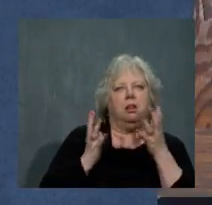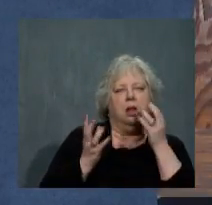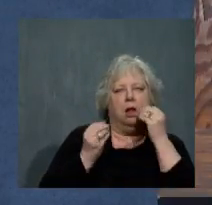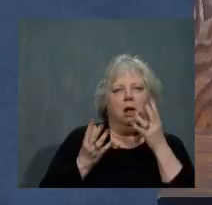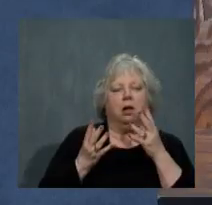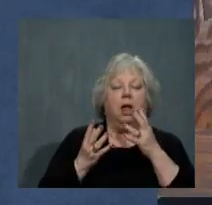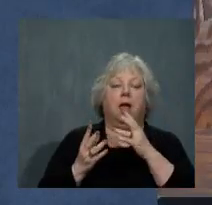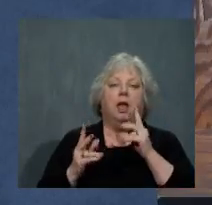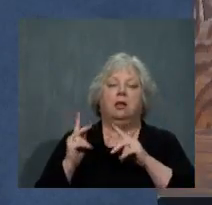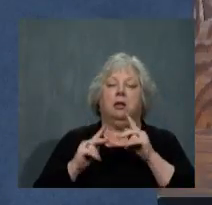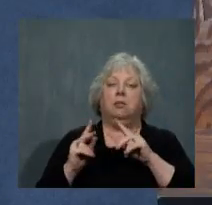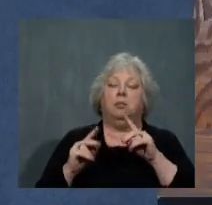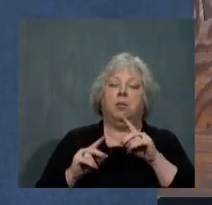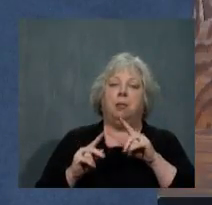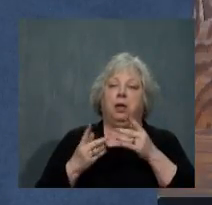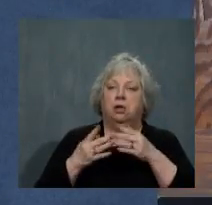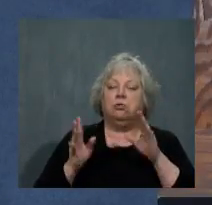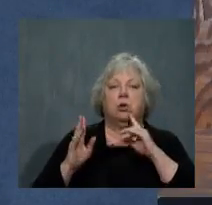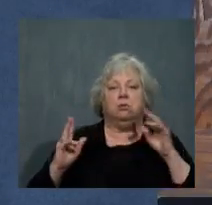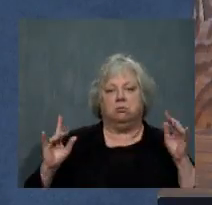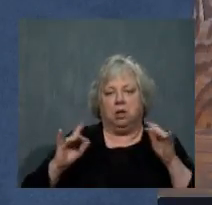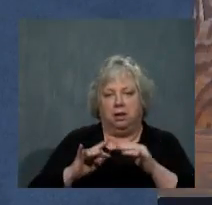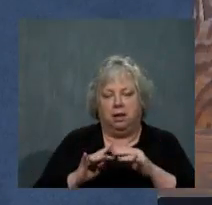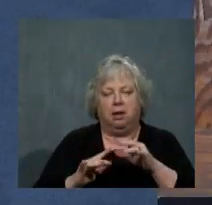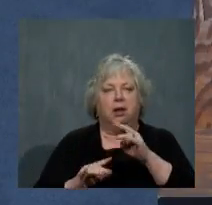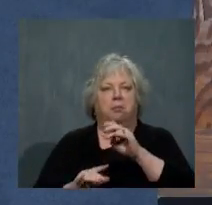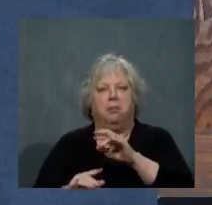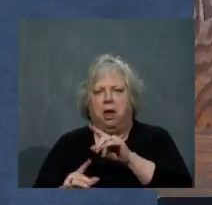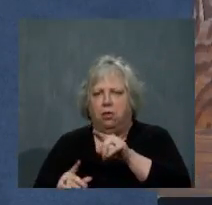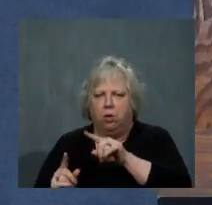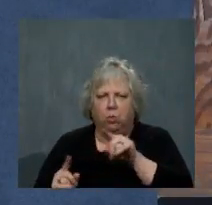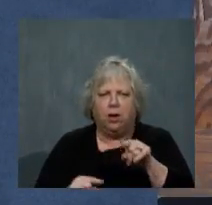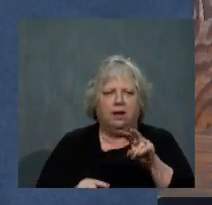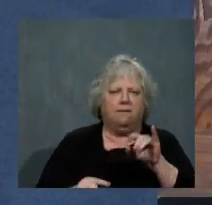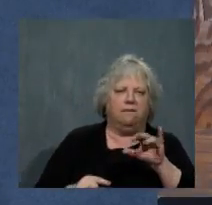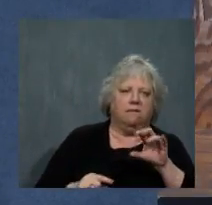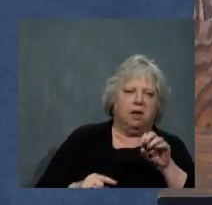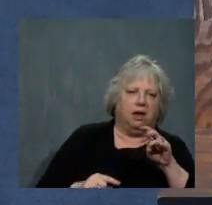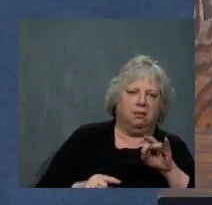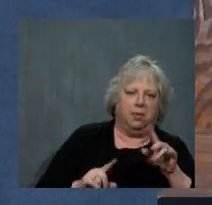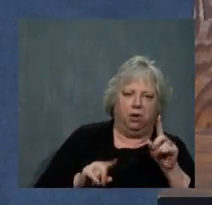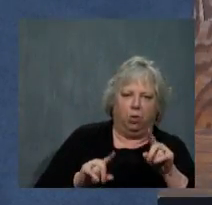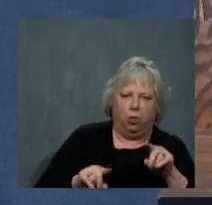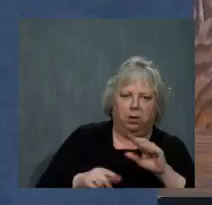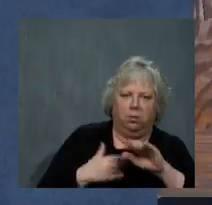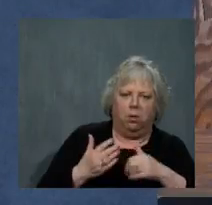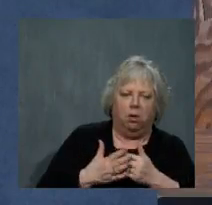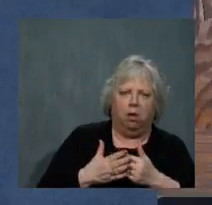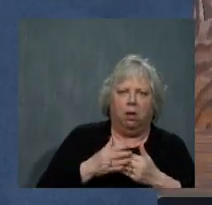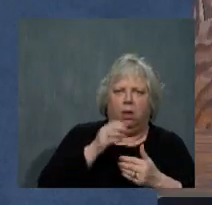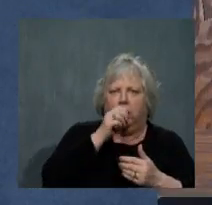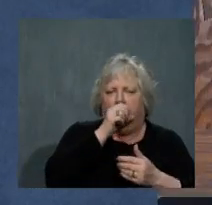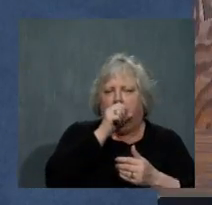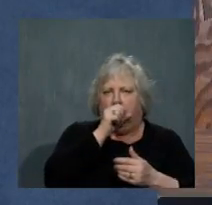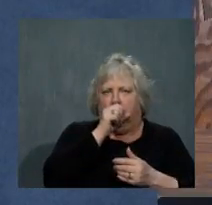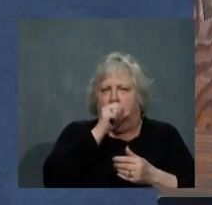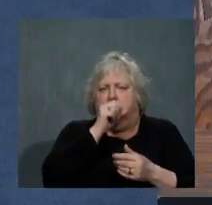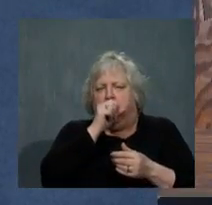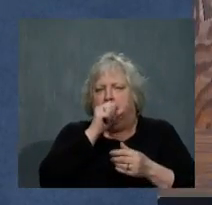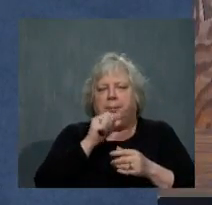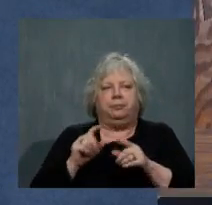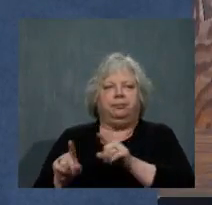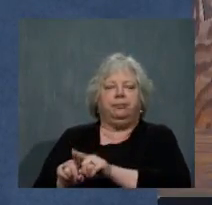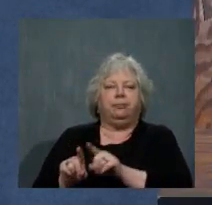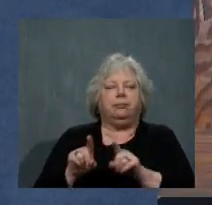very well attended by the public. I know, Mayor, you attended one. Vice Mayor, you attended all of them. We also asked